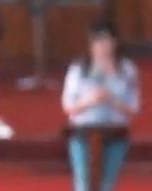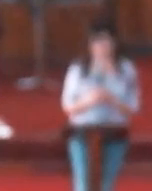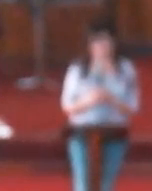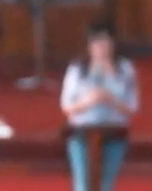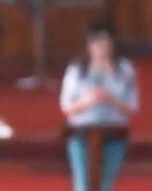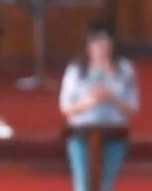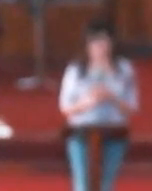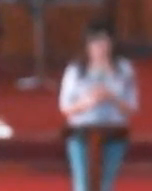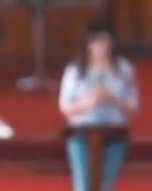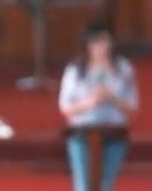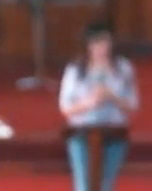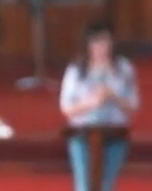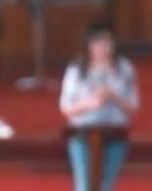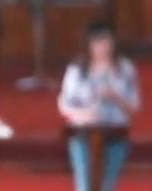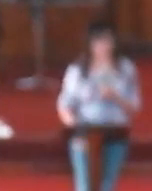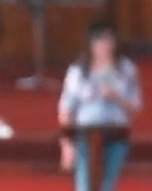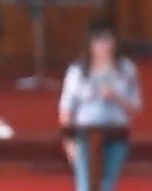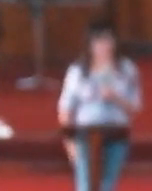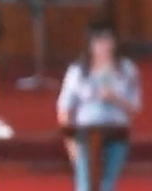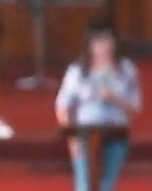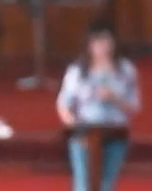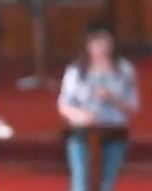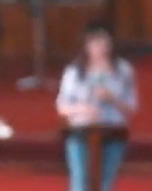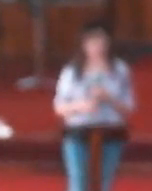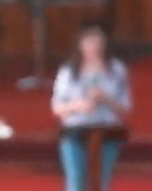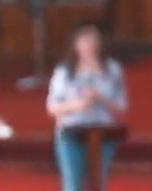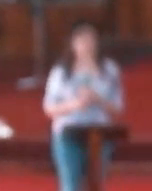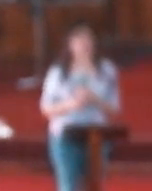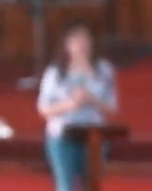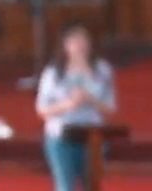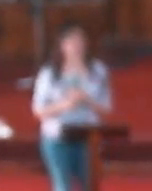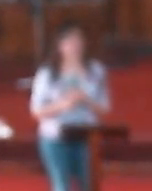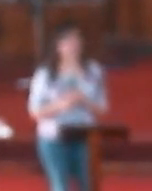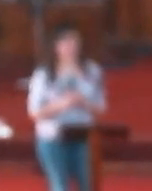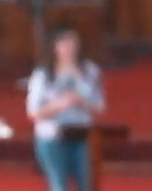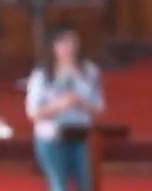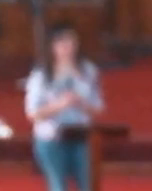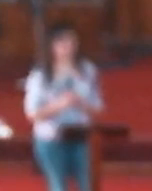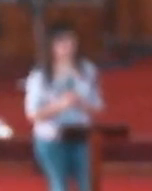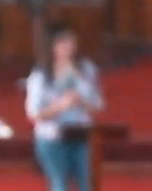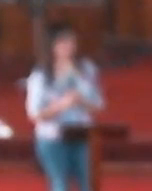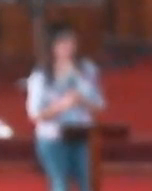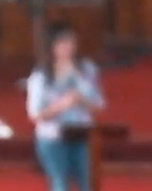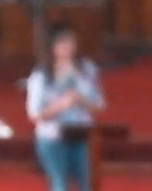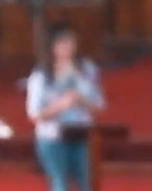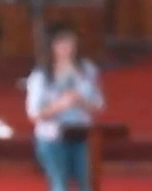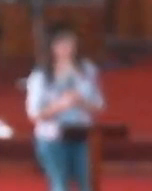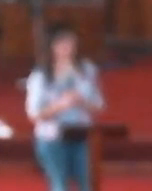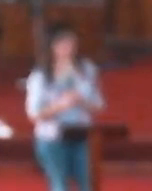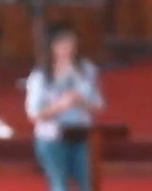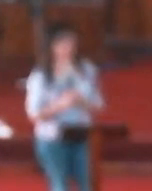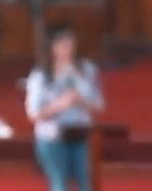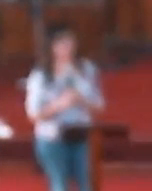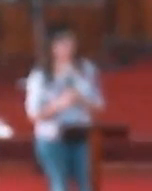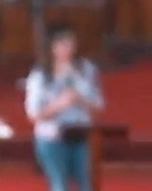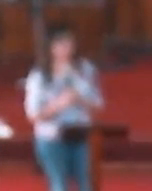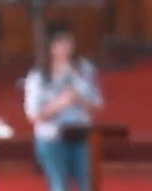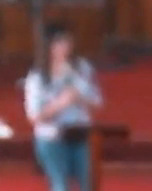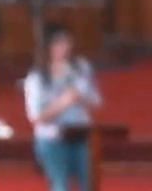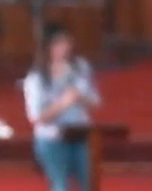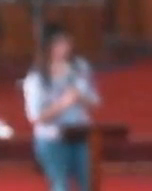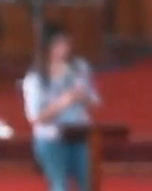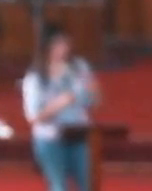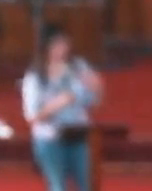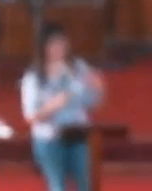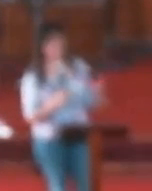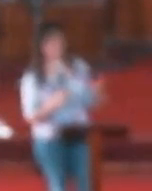Ahora una pregunta, ¿qué efecto produciría si yo proclamo esta palabra sobre alguien? Dos puntos. Okay, so